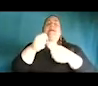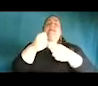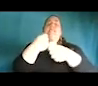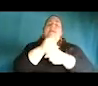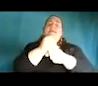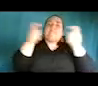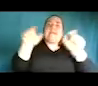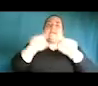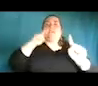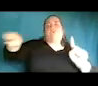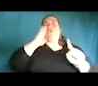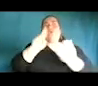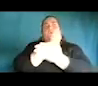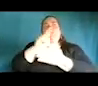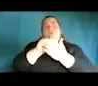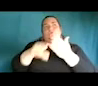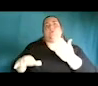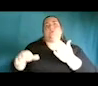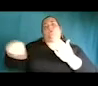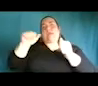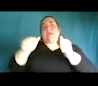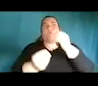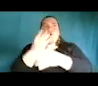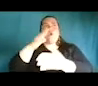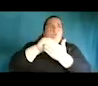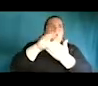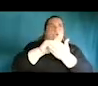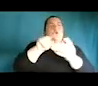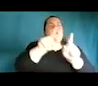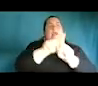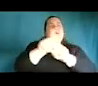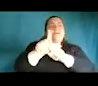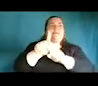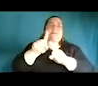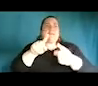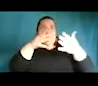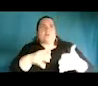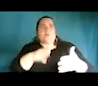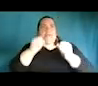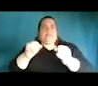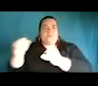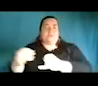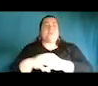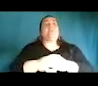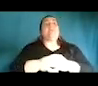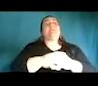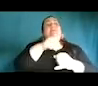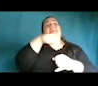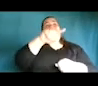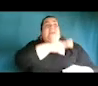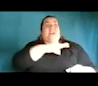as scholars and individuals. The effort and care that faculty and graduate students put into their work is